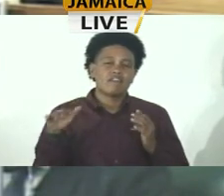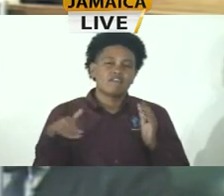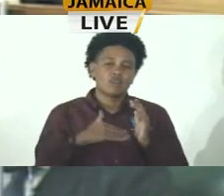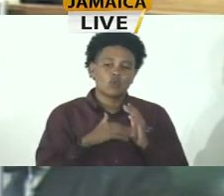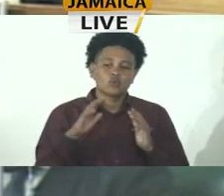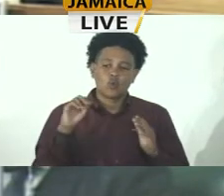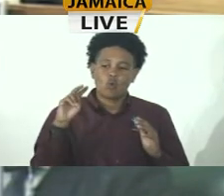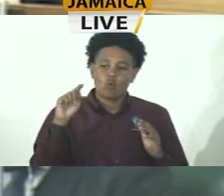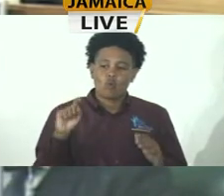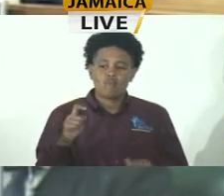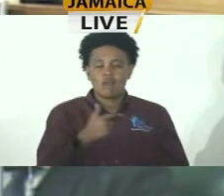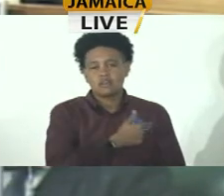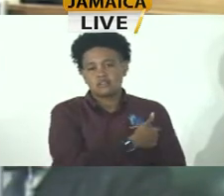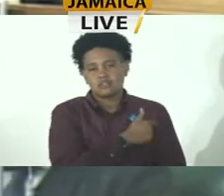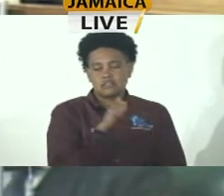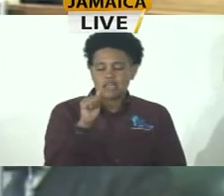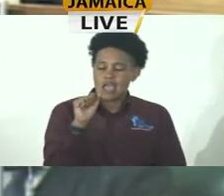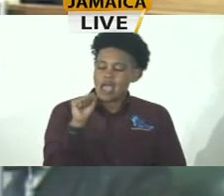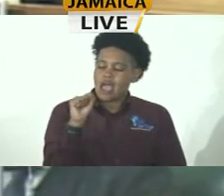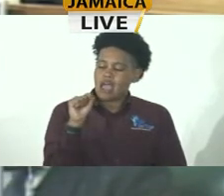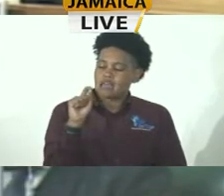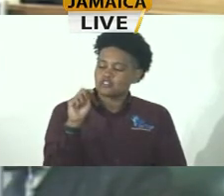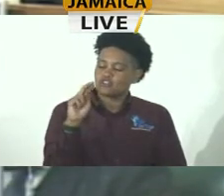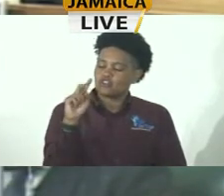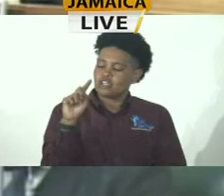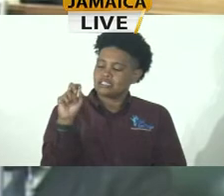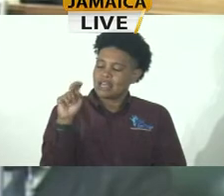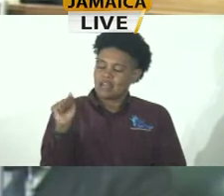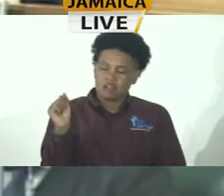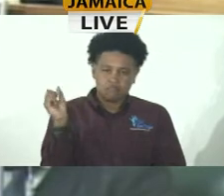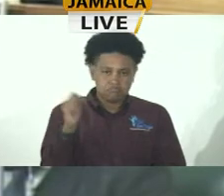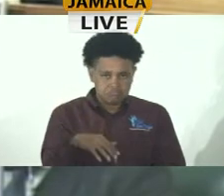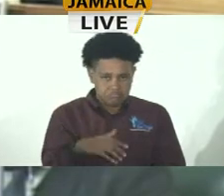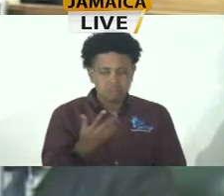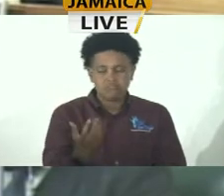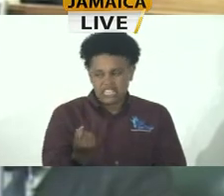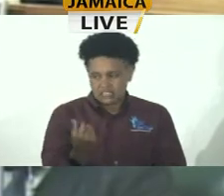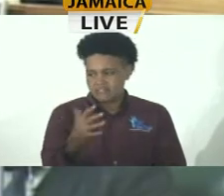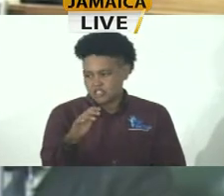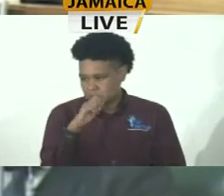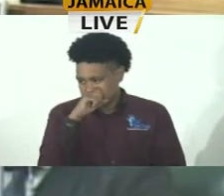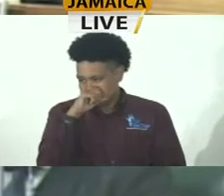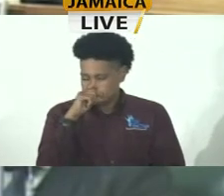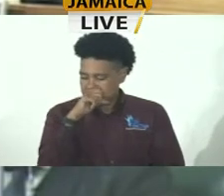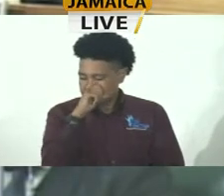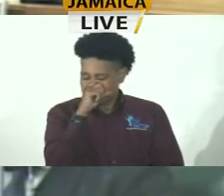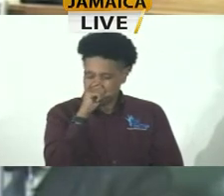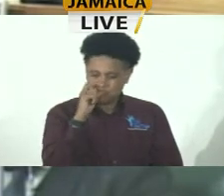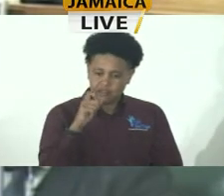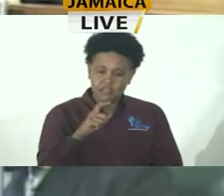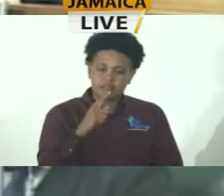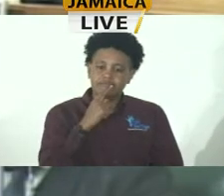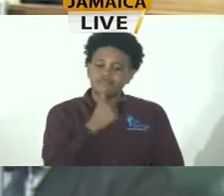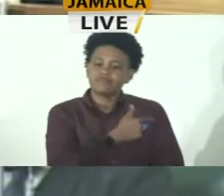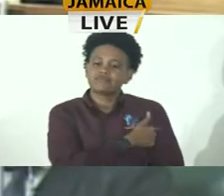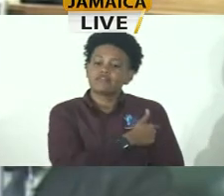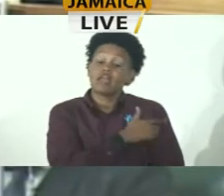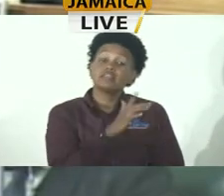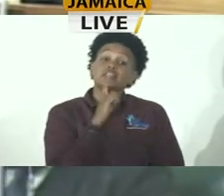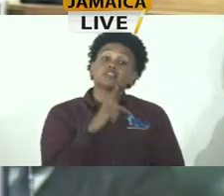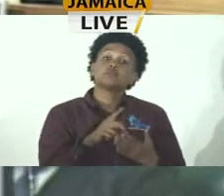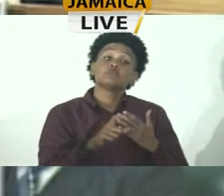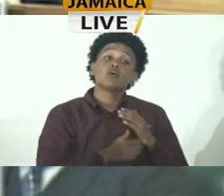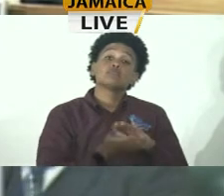doses of the astrazeneca vaccine from the global kovacs facility the vaccination program